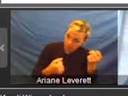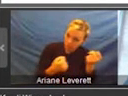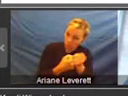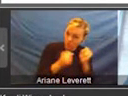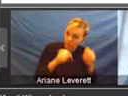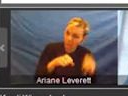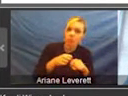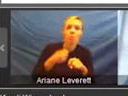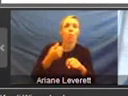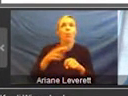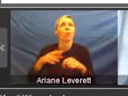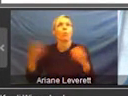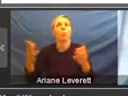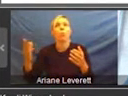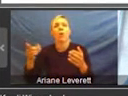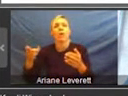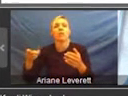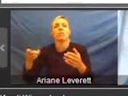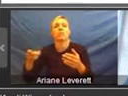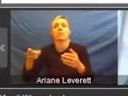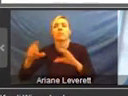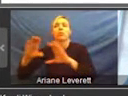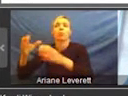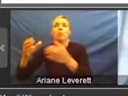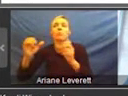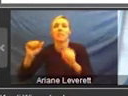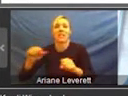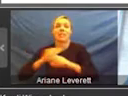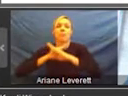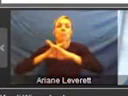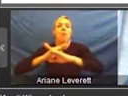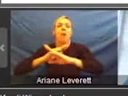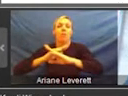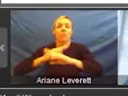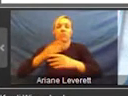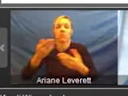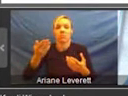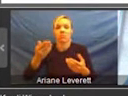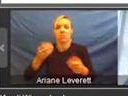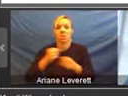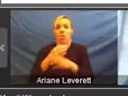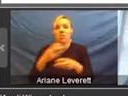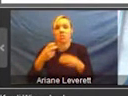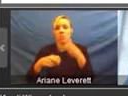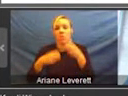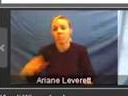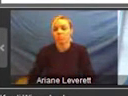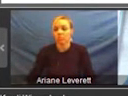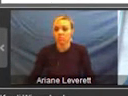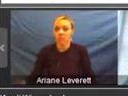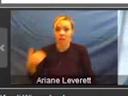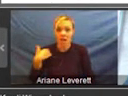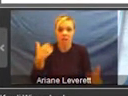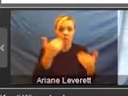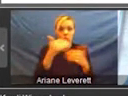depending on what educational program, for instance, you are working on. Could there be some